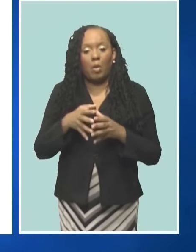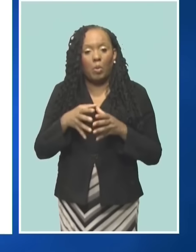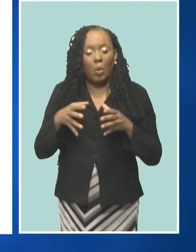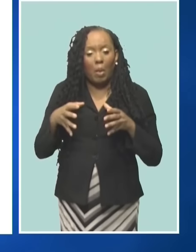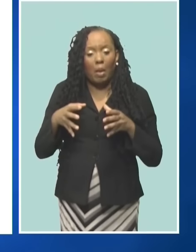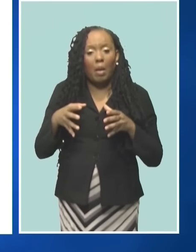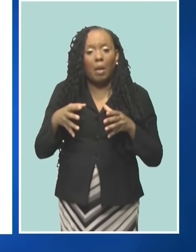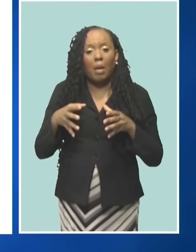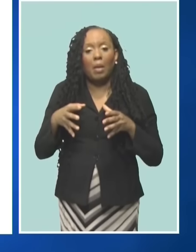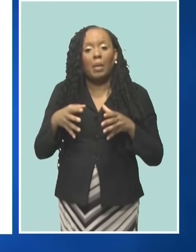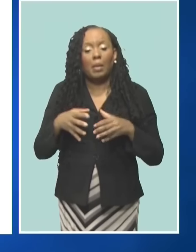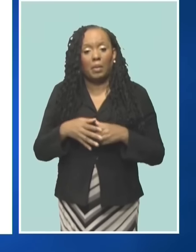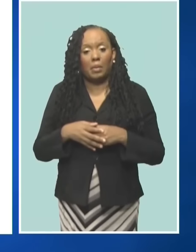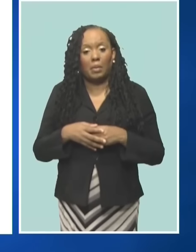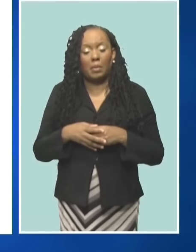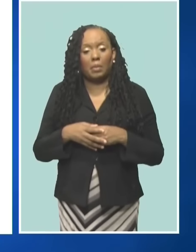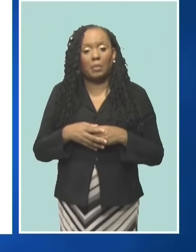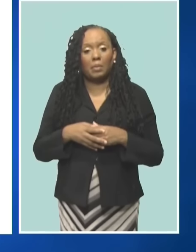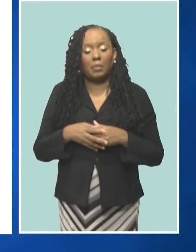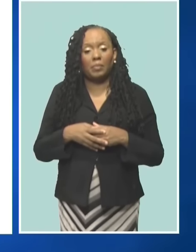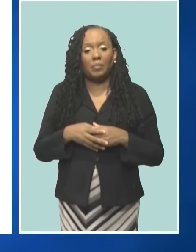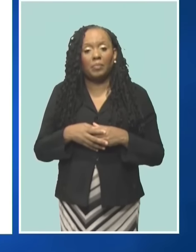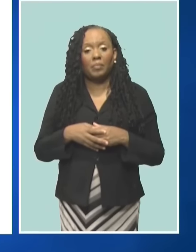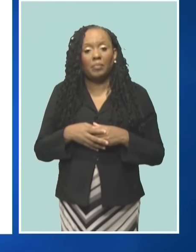scrotum, and also